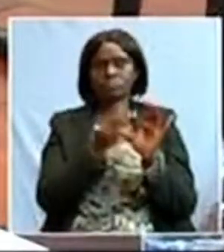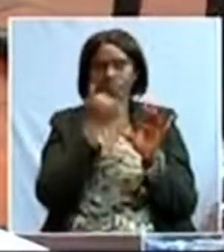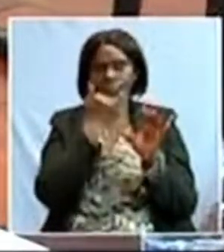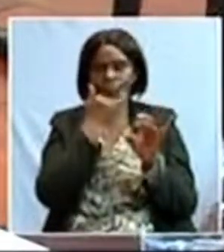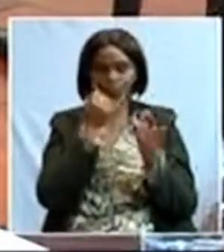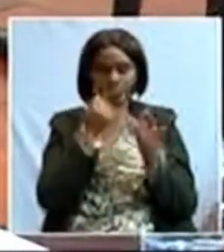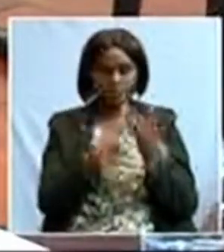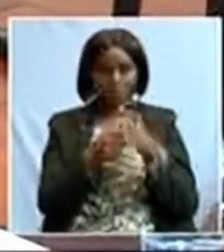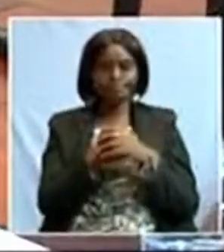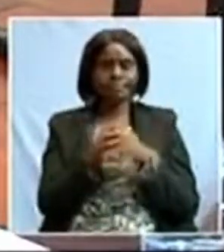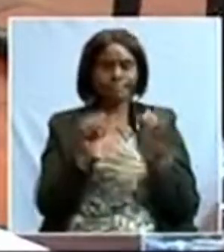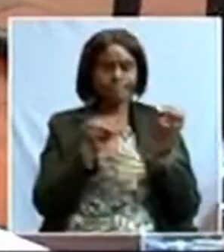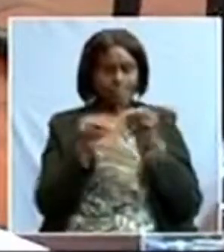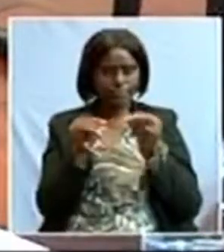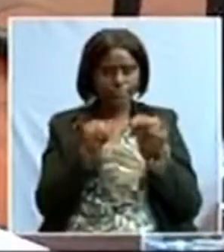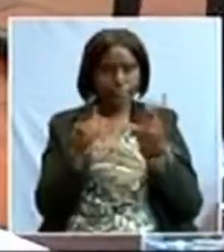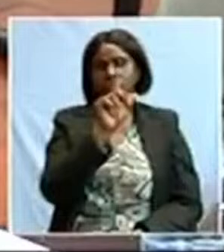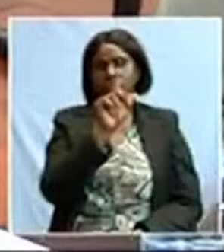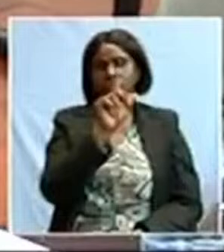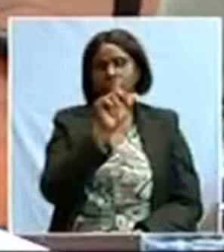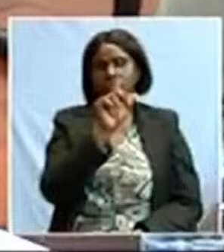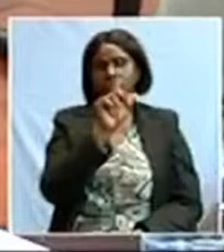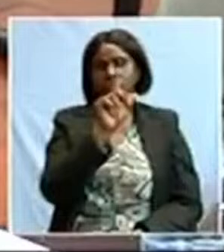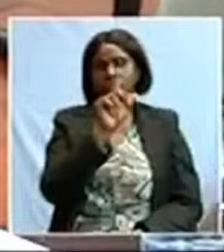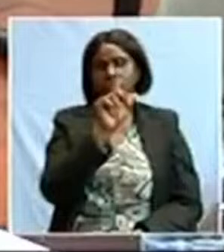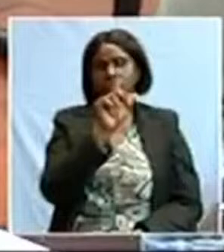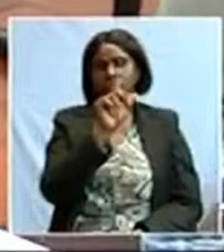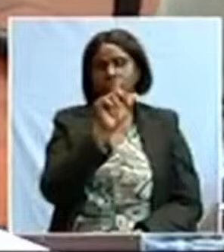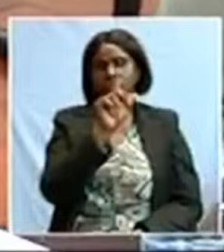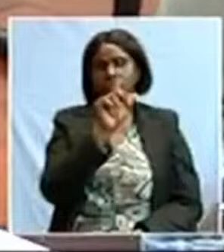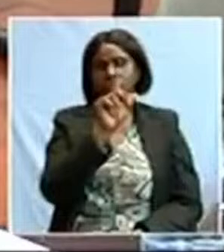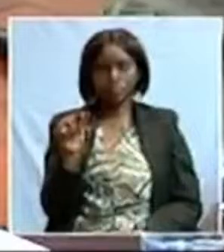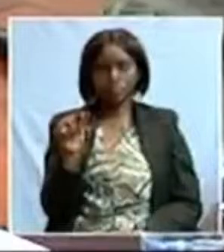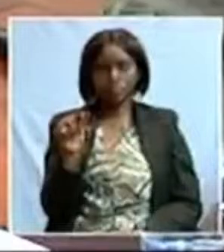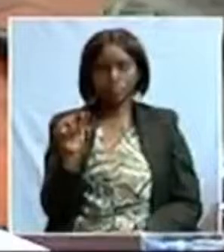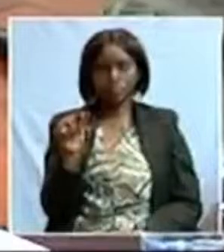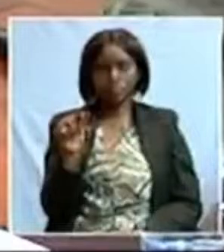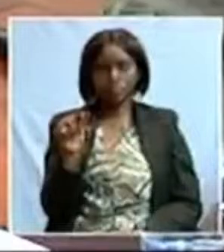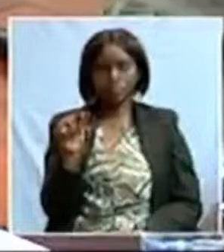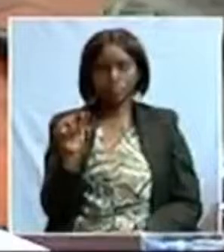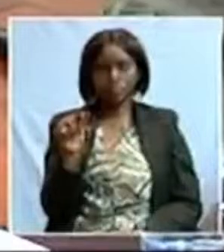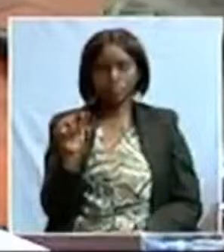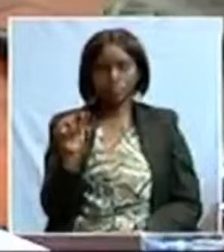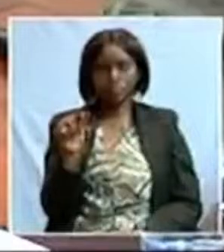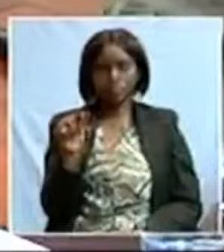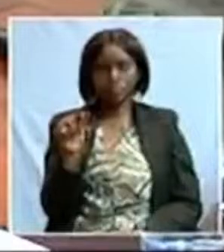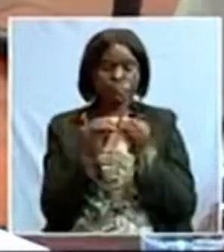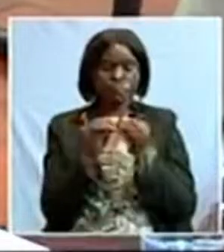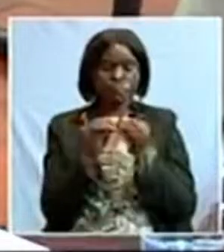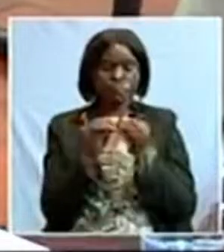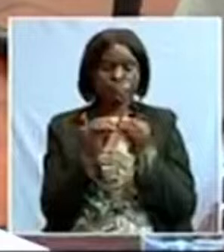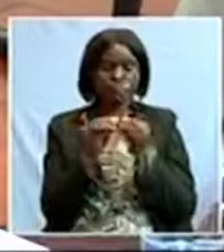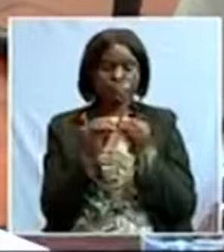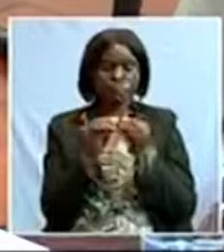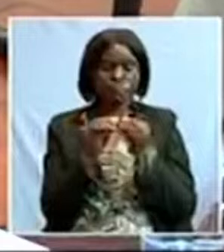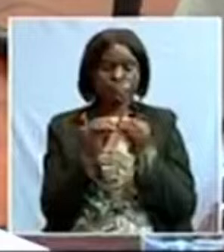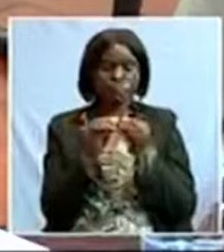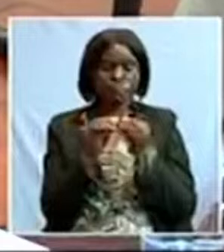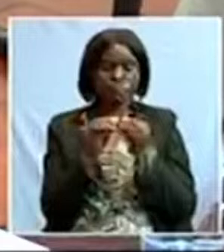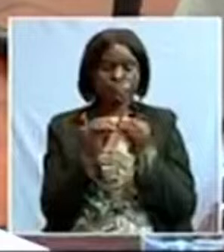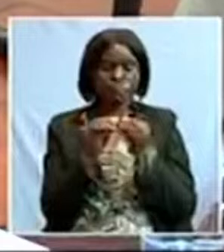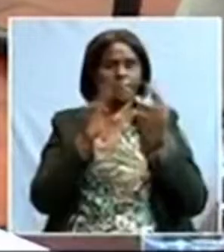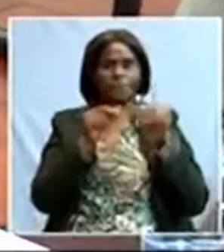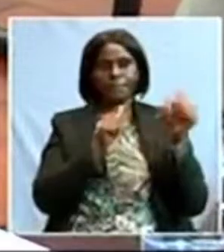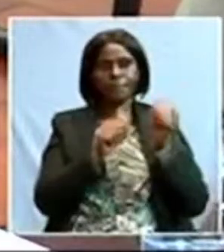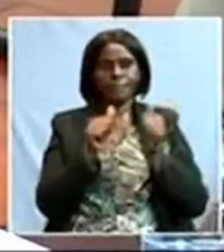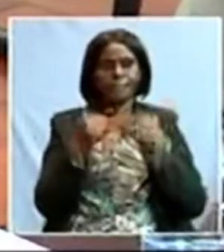the query. Management acknowledges 101 on the dry port. Action taken. Management wishes to state that no action